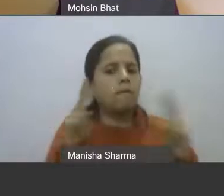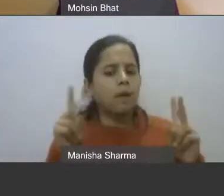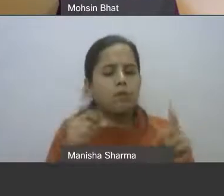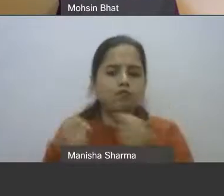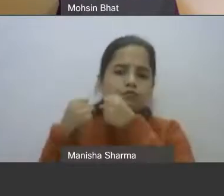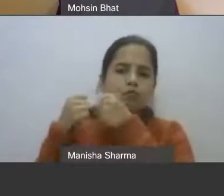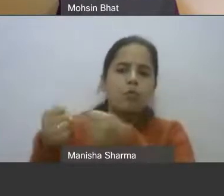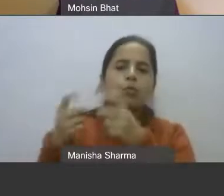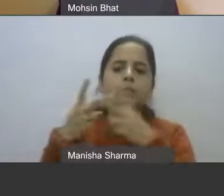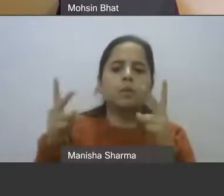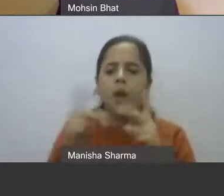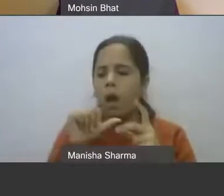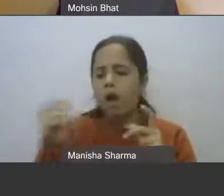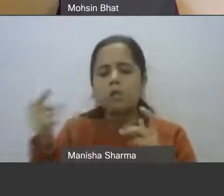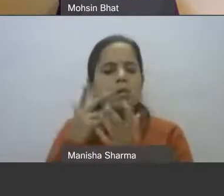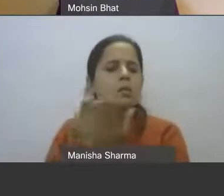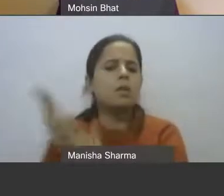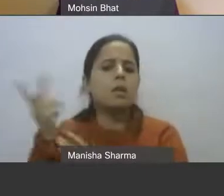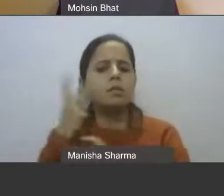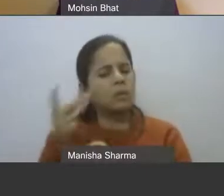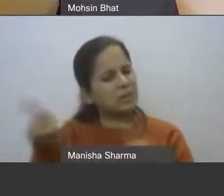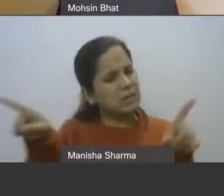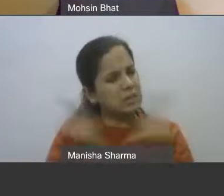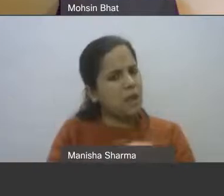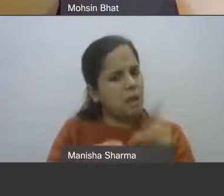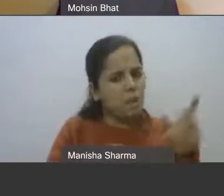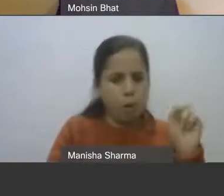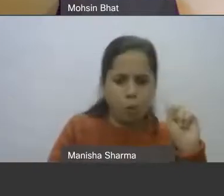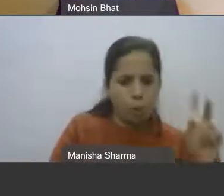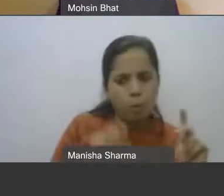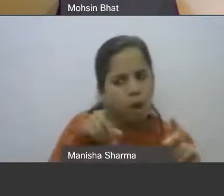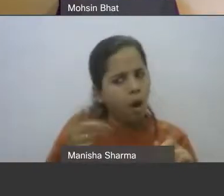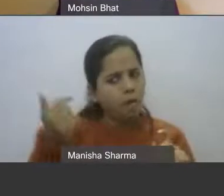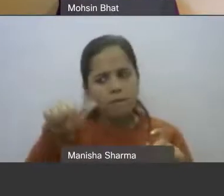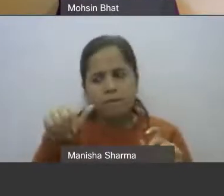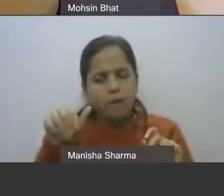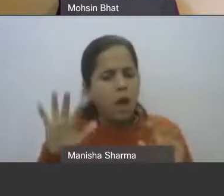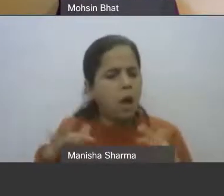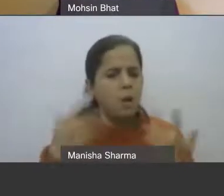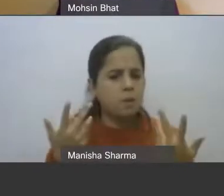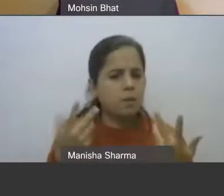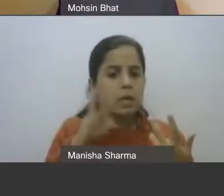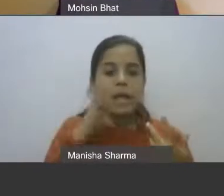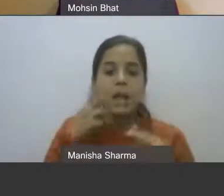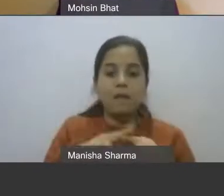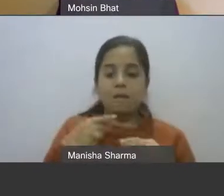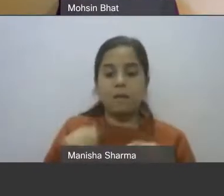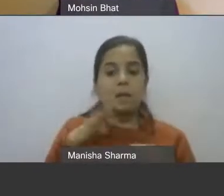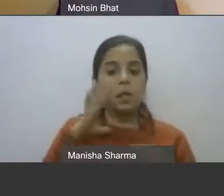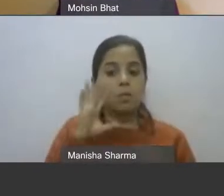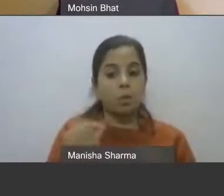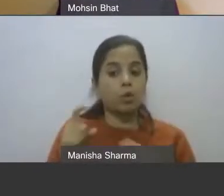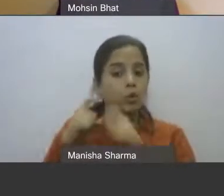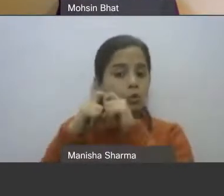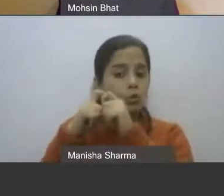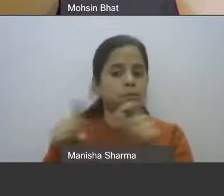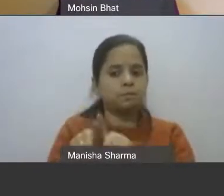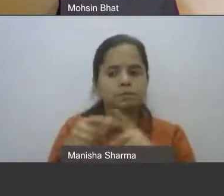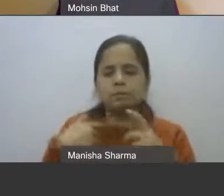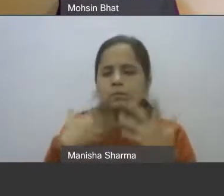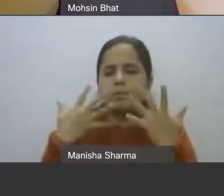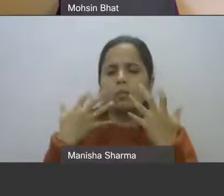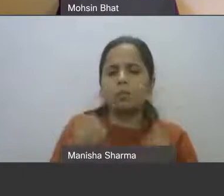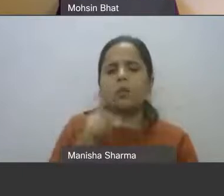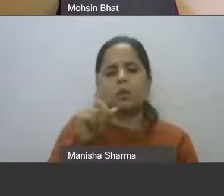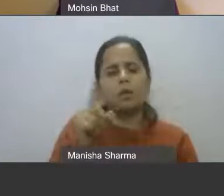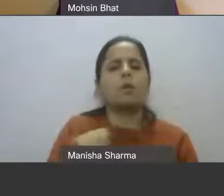enforced in certain other areas? But just for a moment, because it will be important for us when we go into that question, just for a moment, I want to